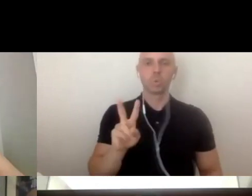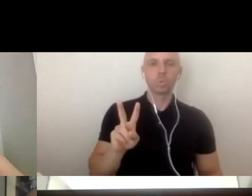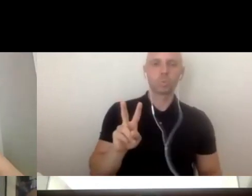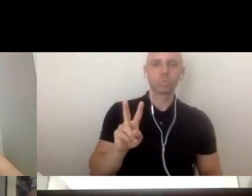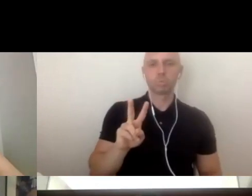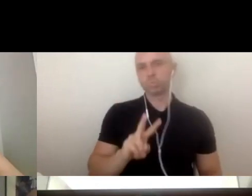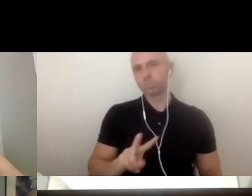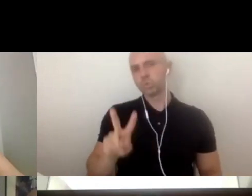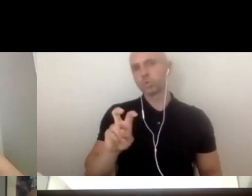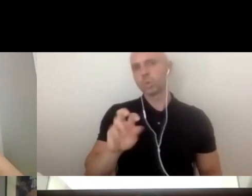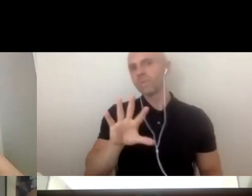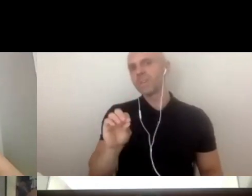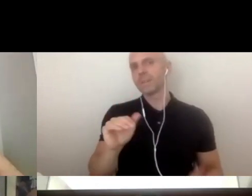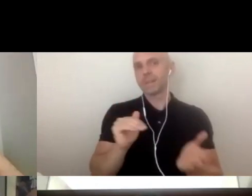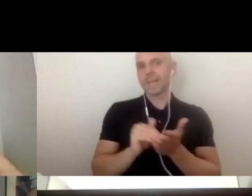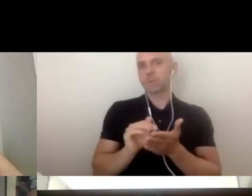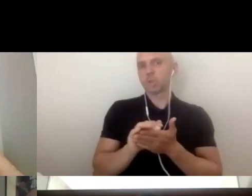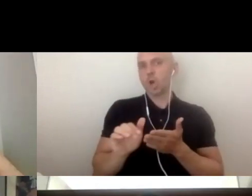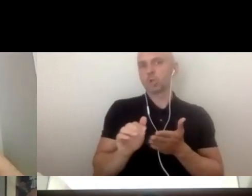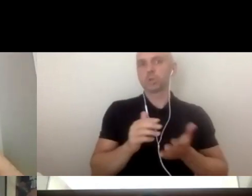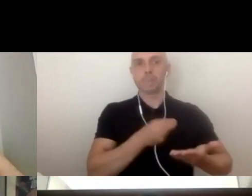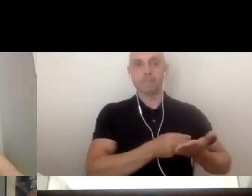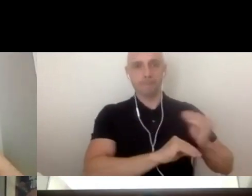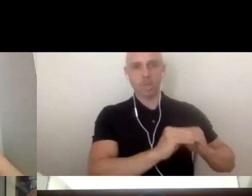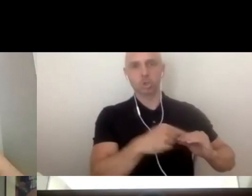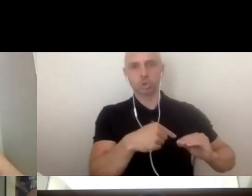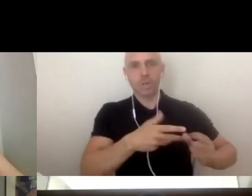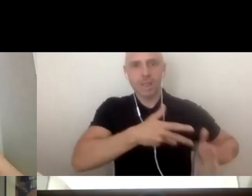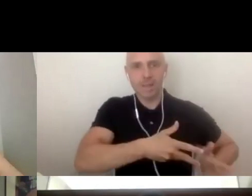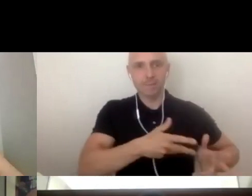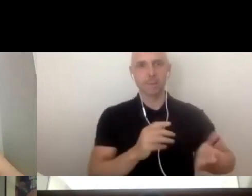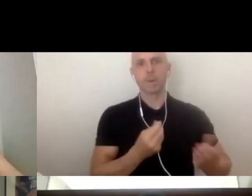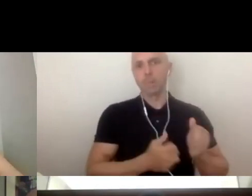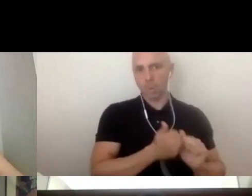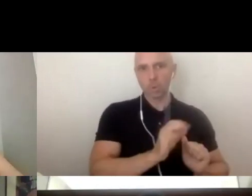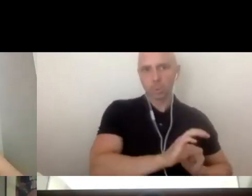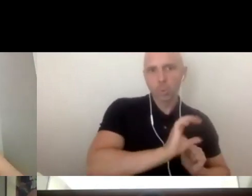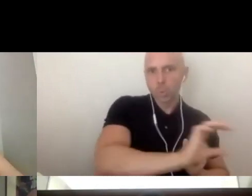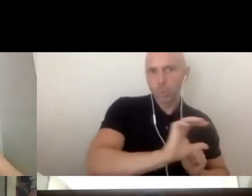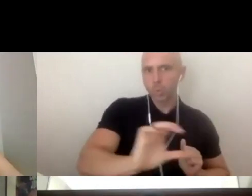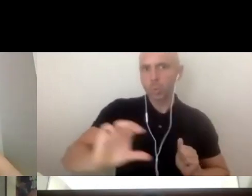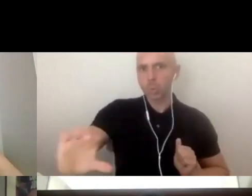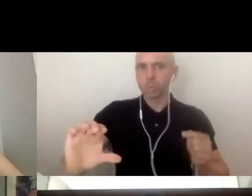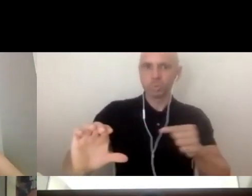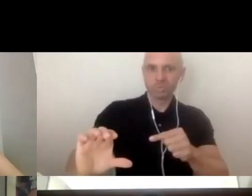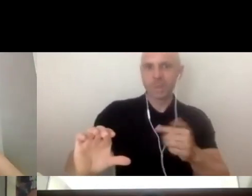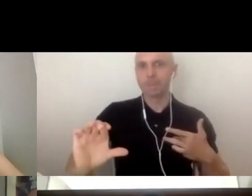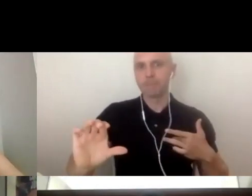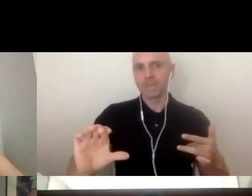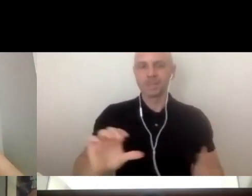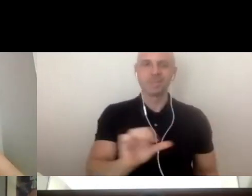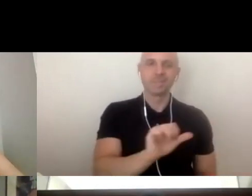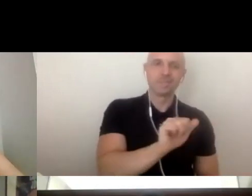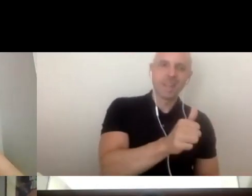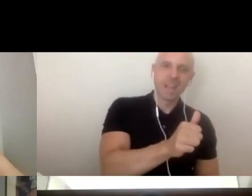than $250,000 left. Most grants have been in the range of around $10,000 to $15,000. However,